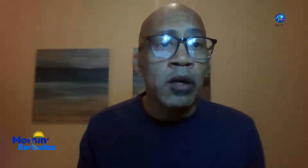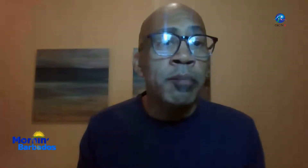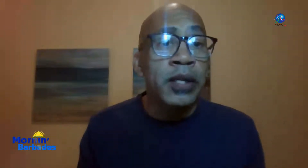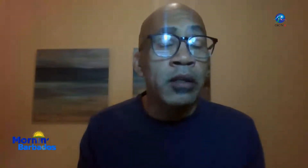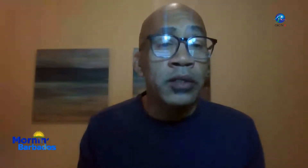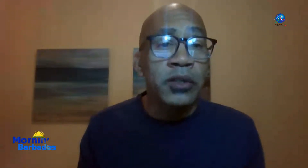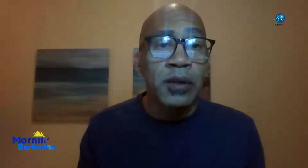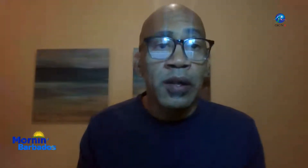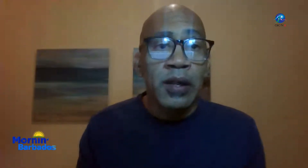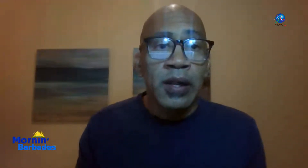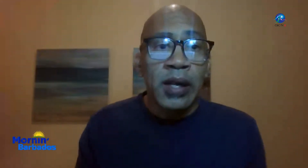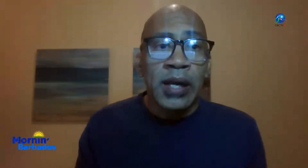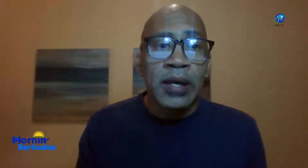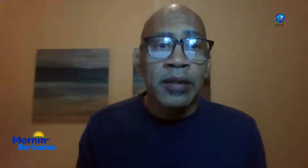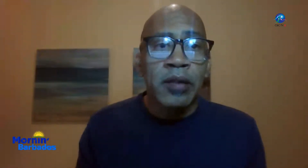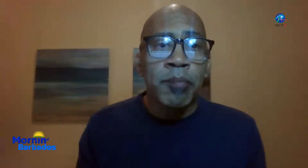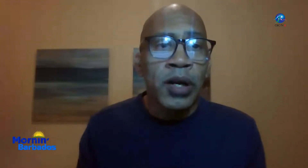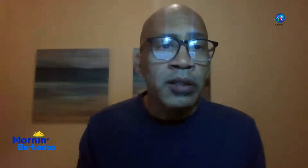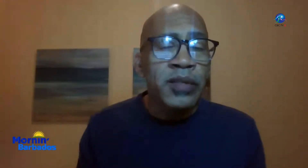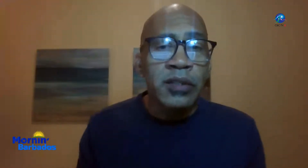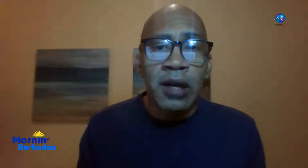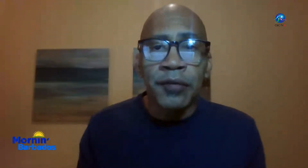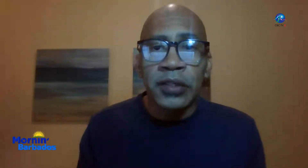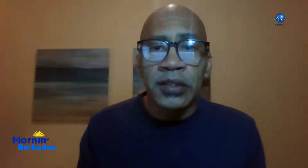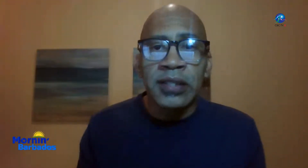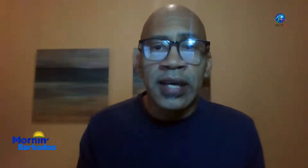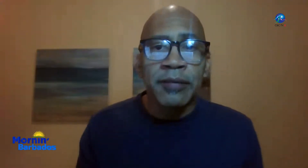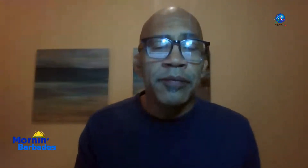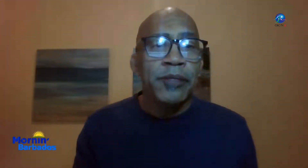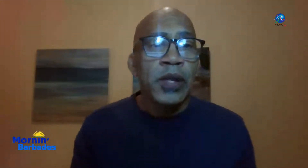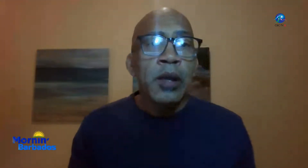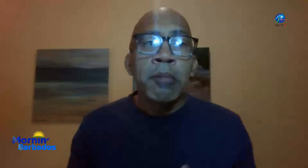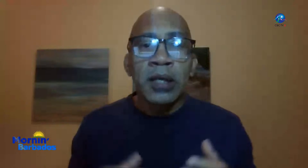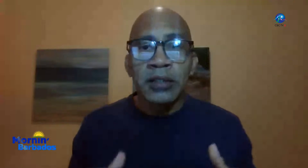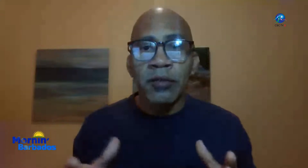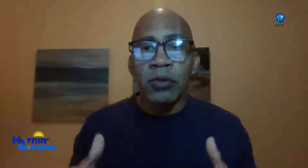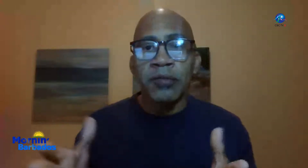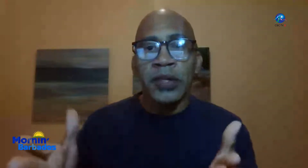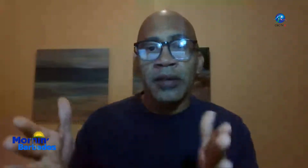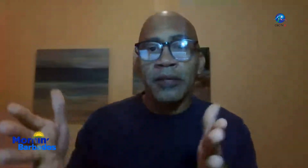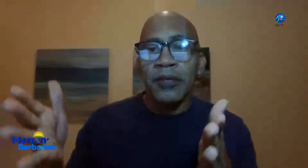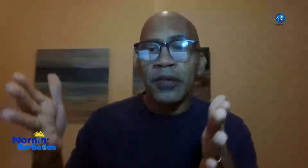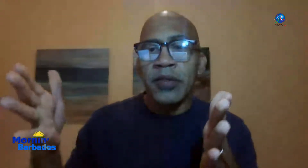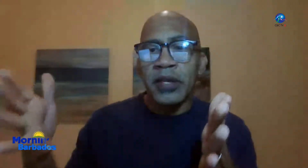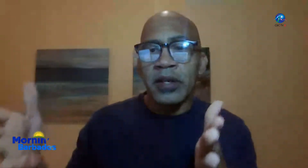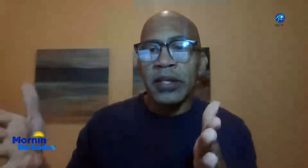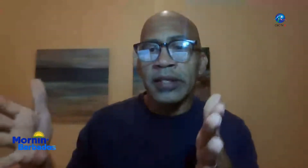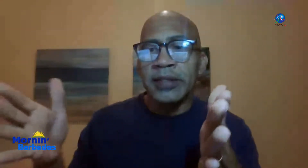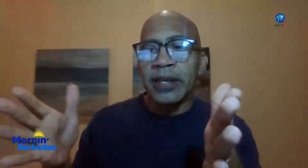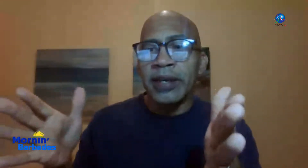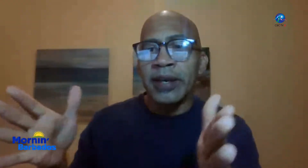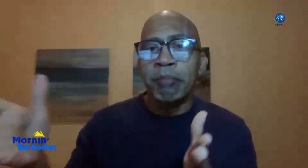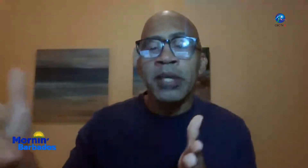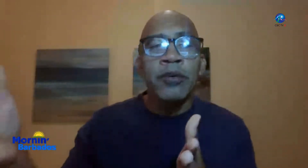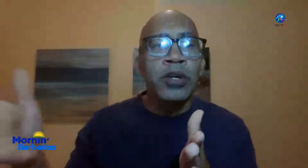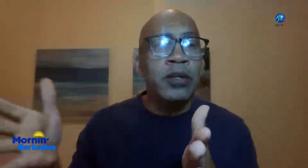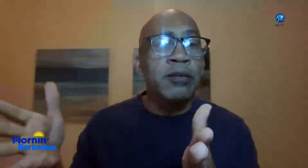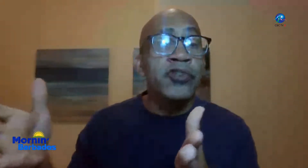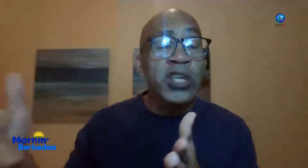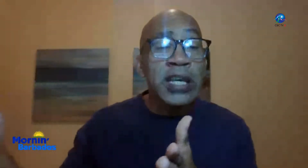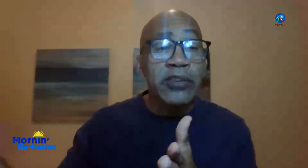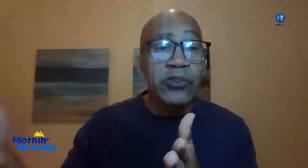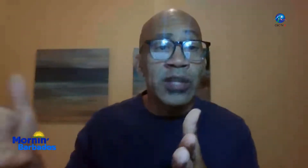in forming company culture. And the point of this conference is that because of COVID, there is